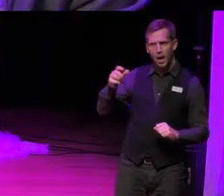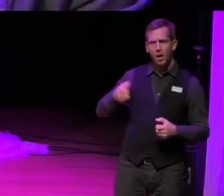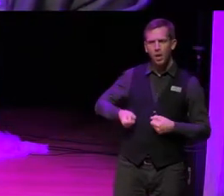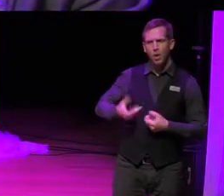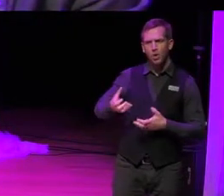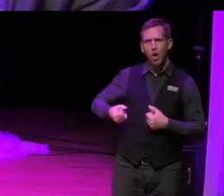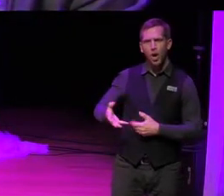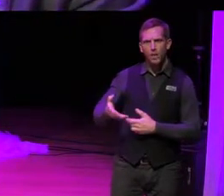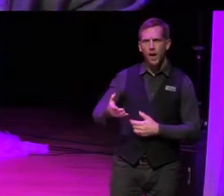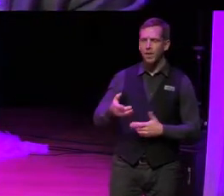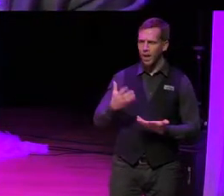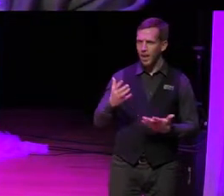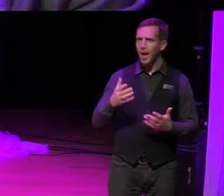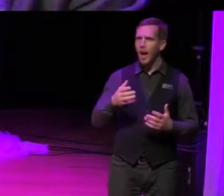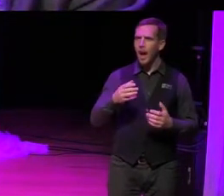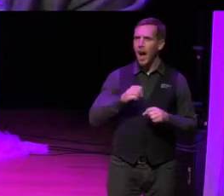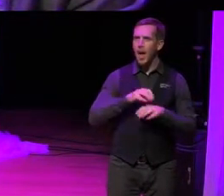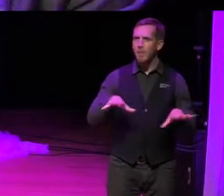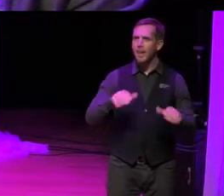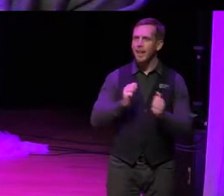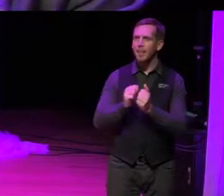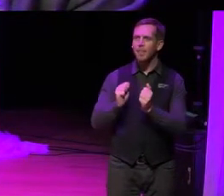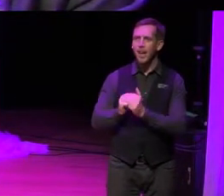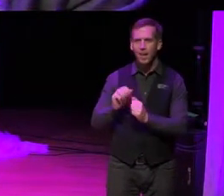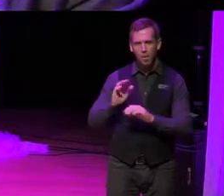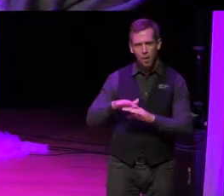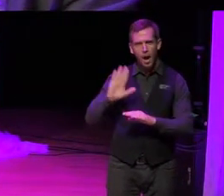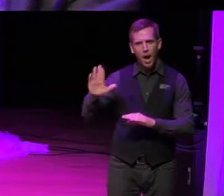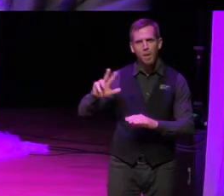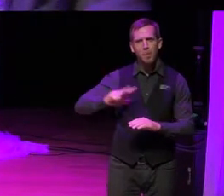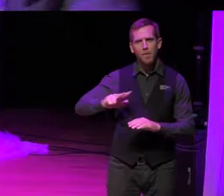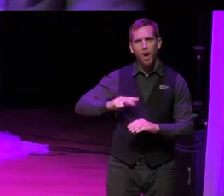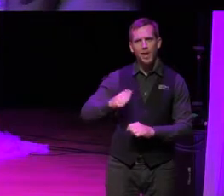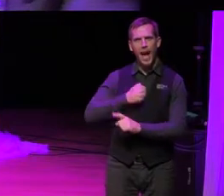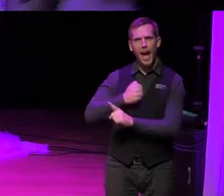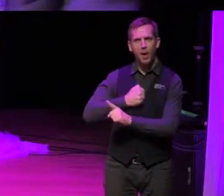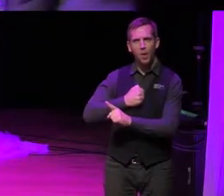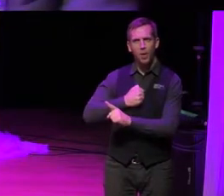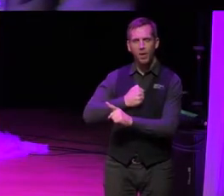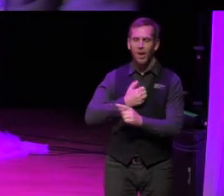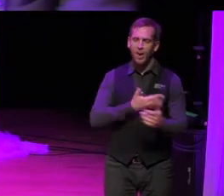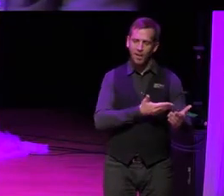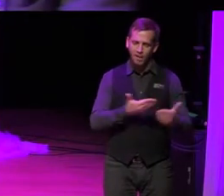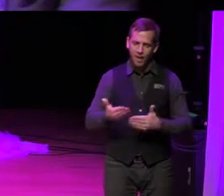Please give a warm applause and welcome Thuli Madonsela.